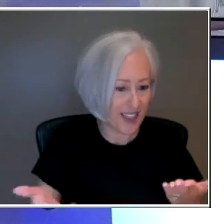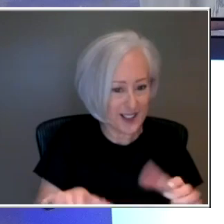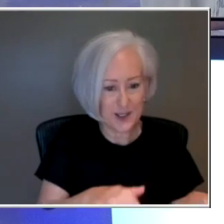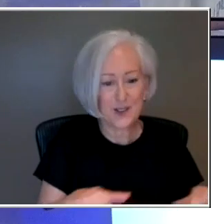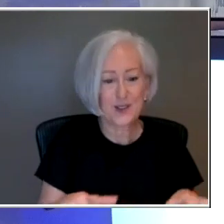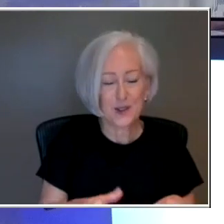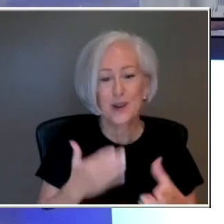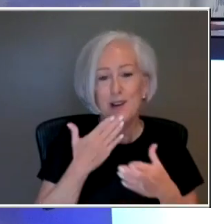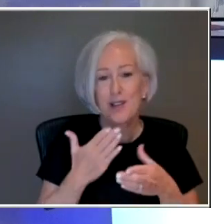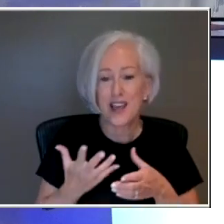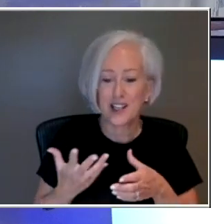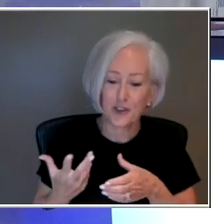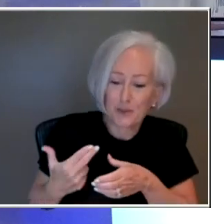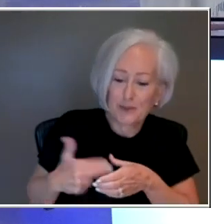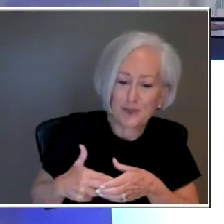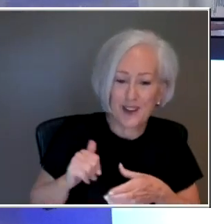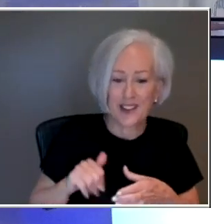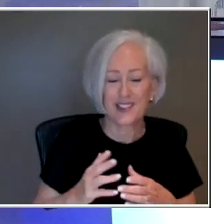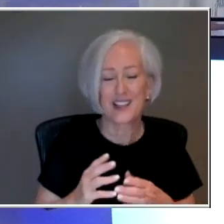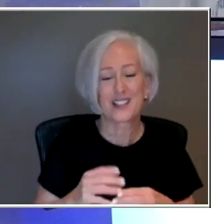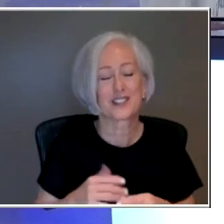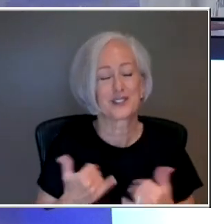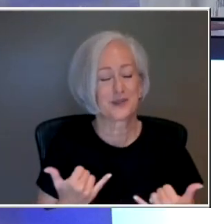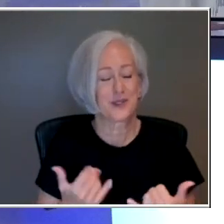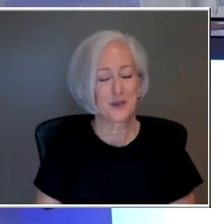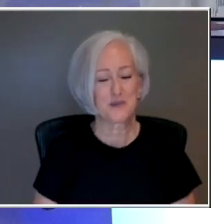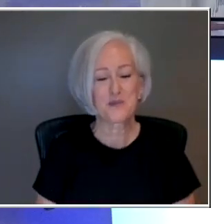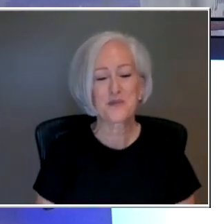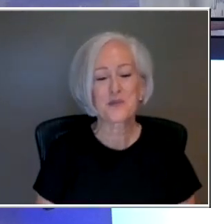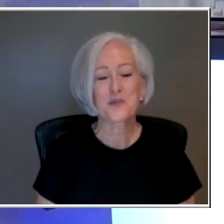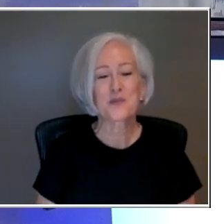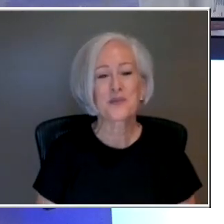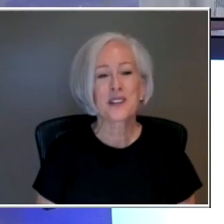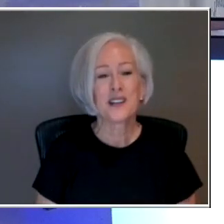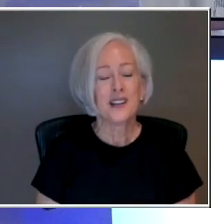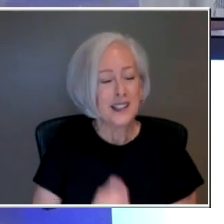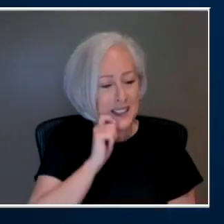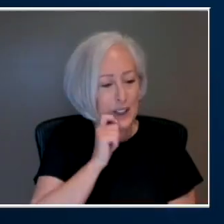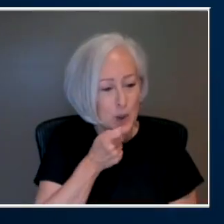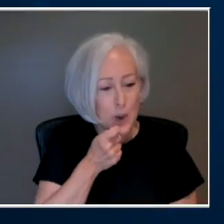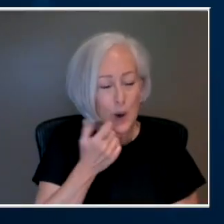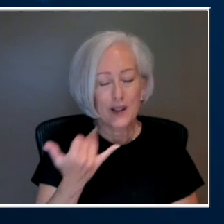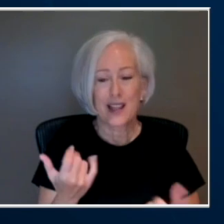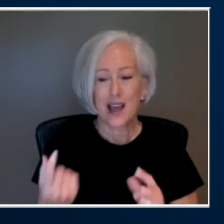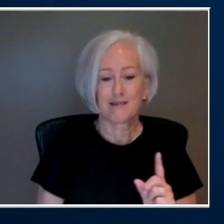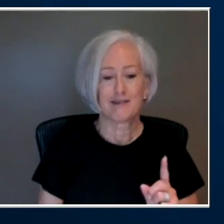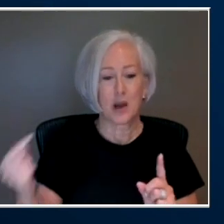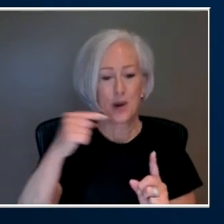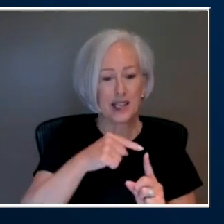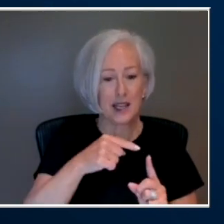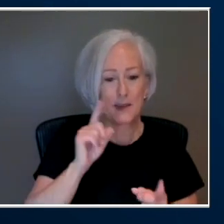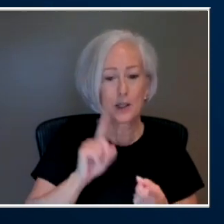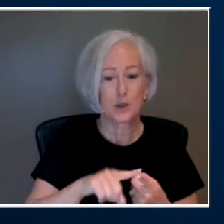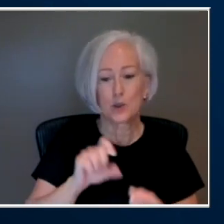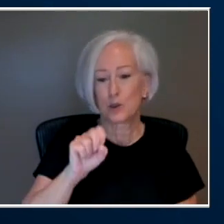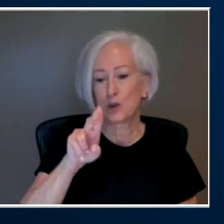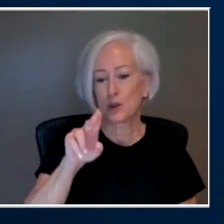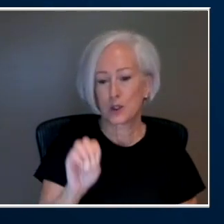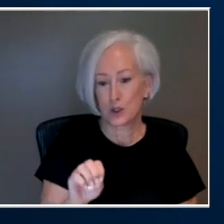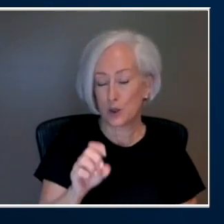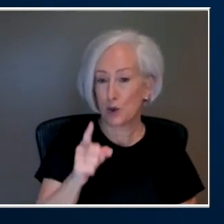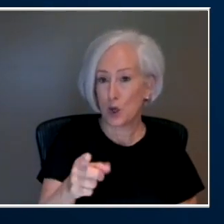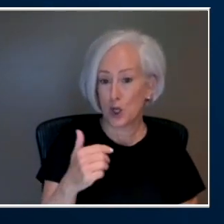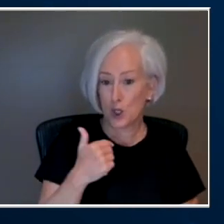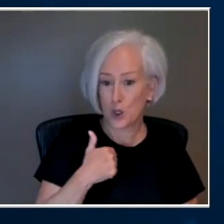during your busy day. We really appreciate it. It's great to be here. This must be so cool. I want to get back to Sue. When, Sue, you had your stem